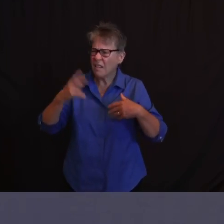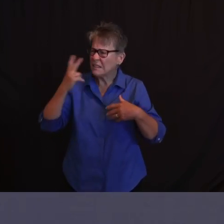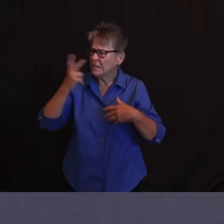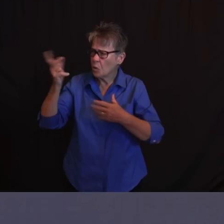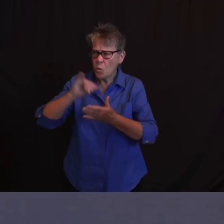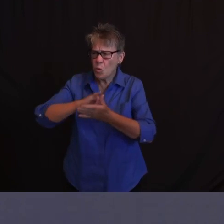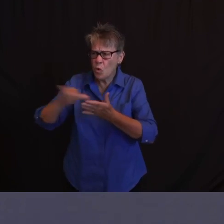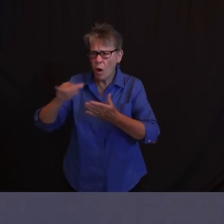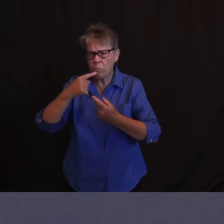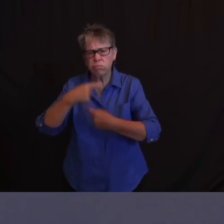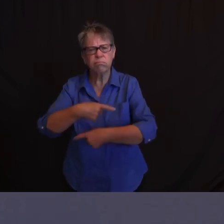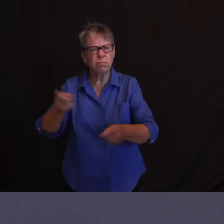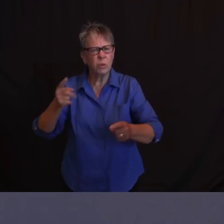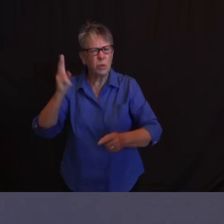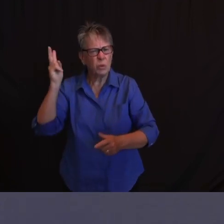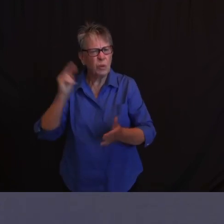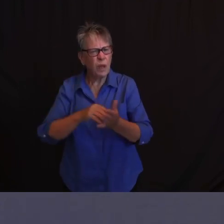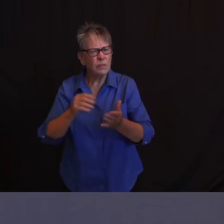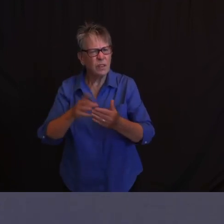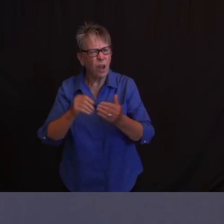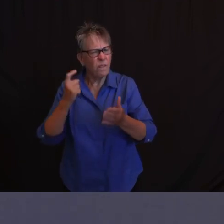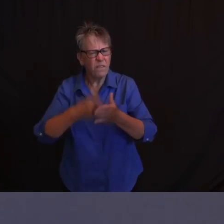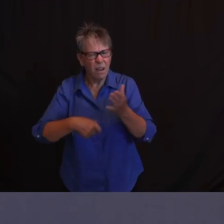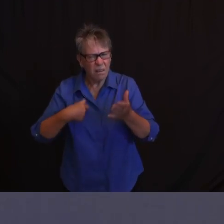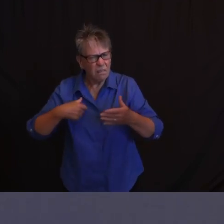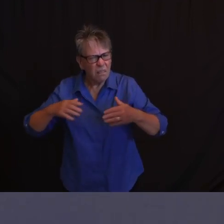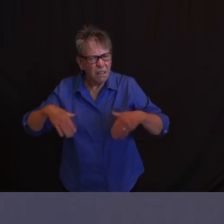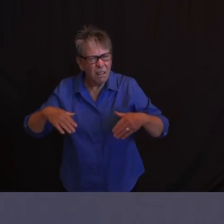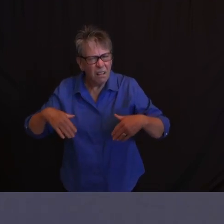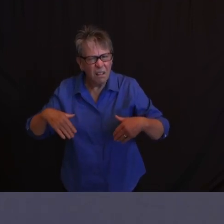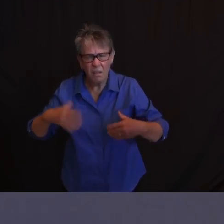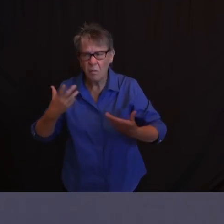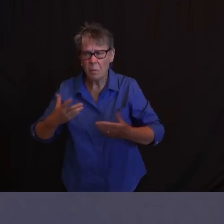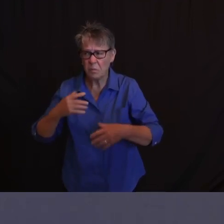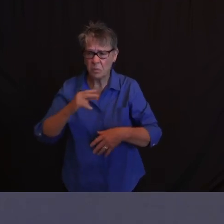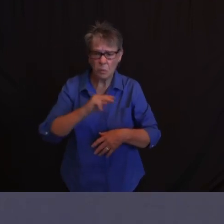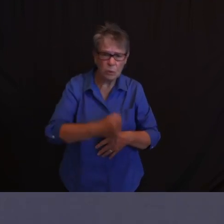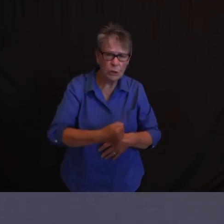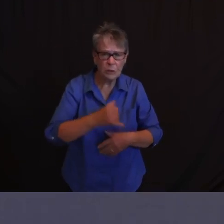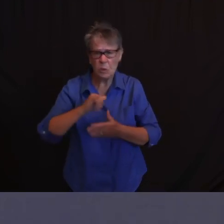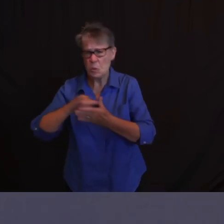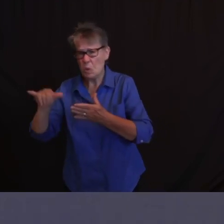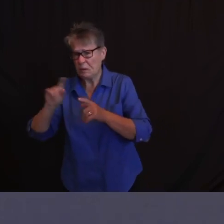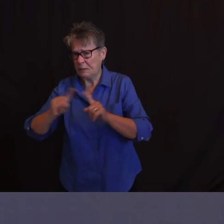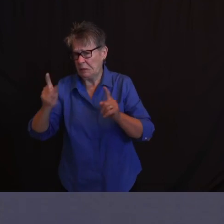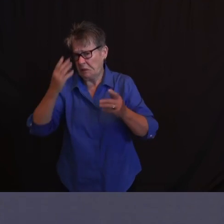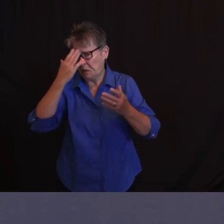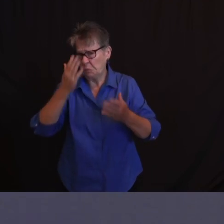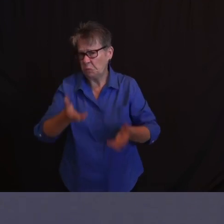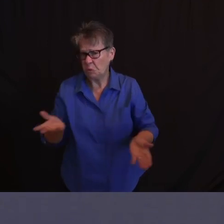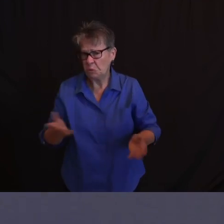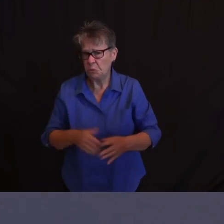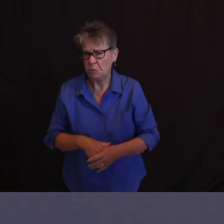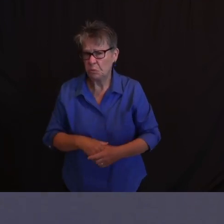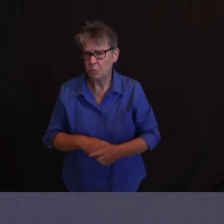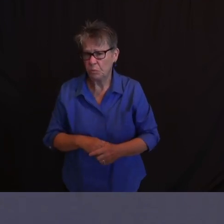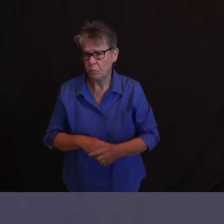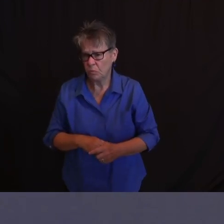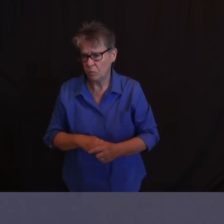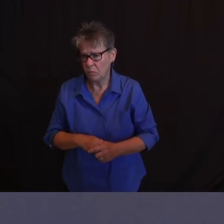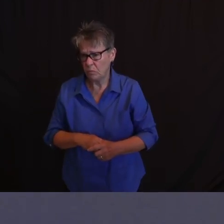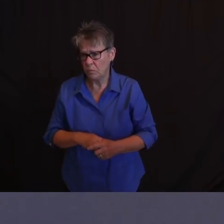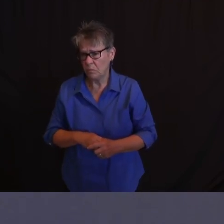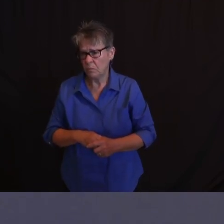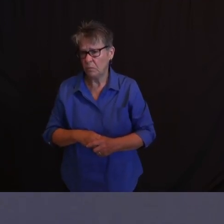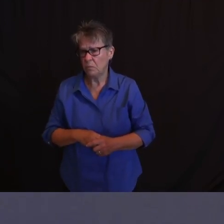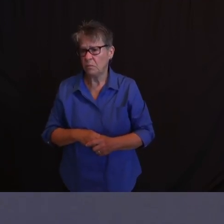necessarily the same thing. So I just want to repeat, we expect folks to do the right thing if they've been in a hotspot state, to come back